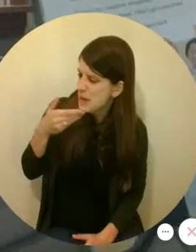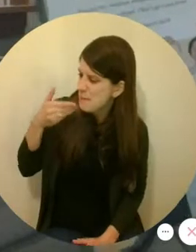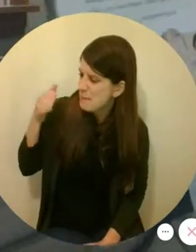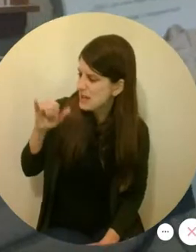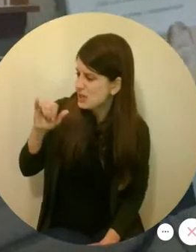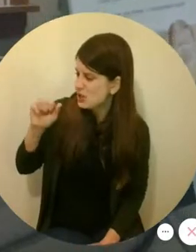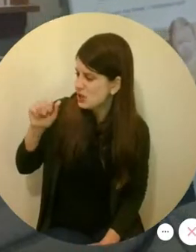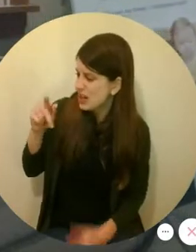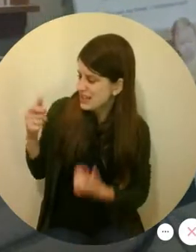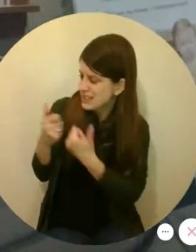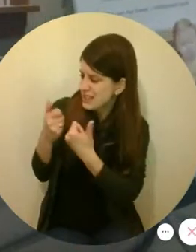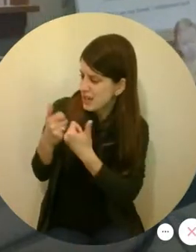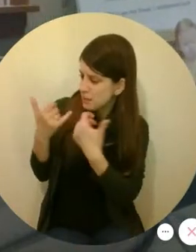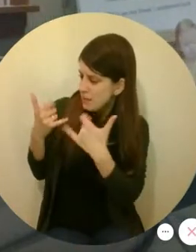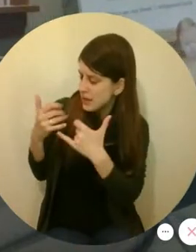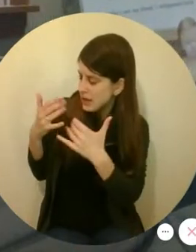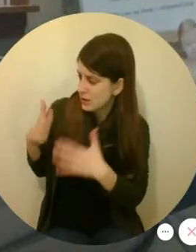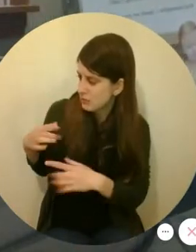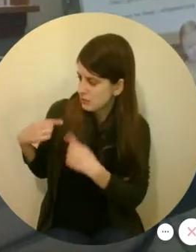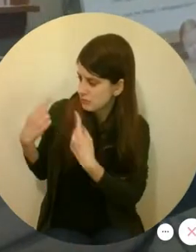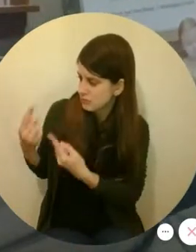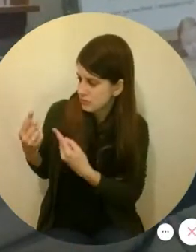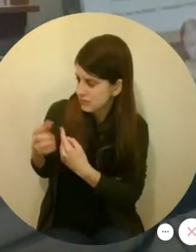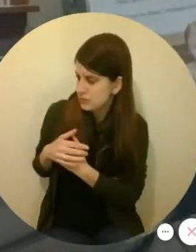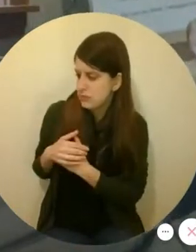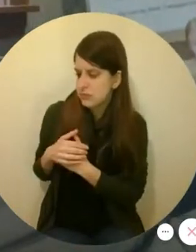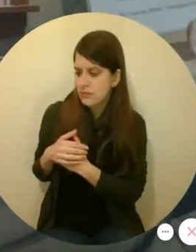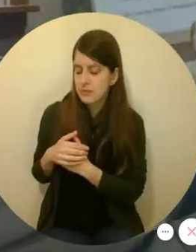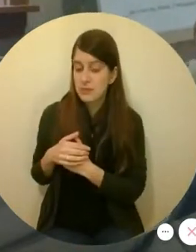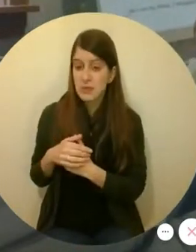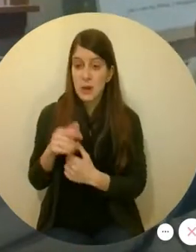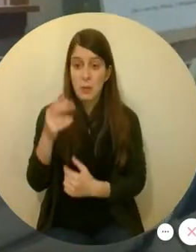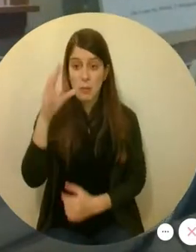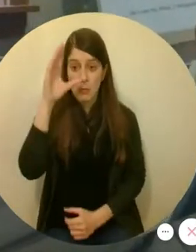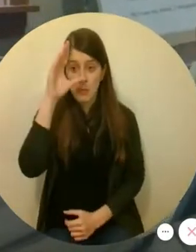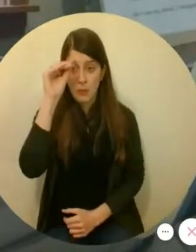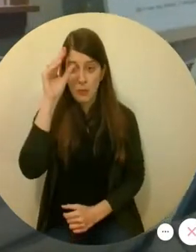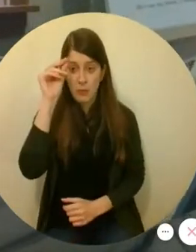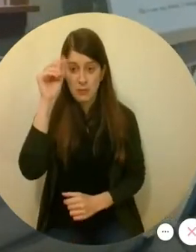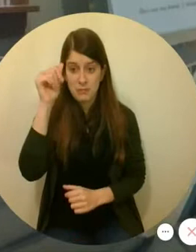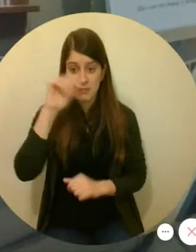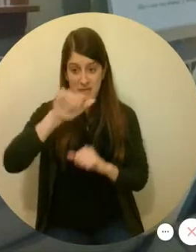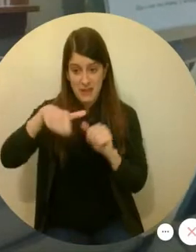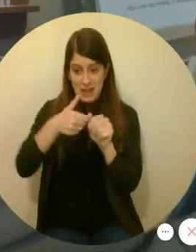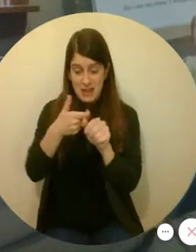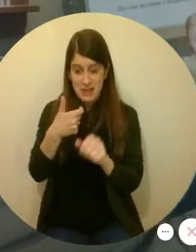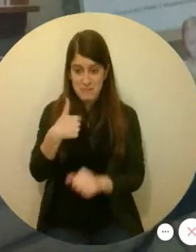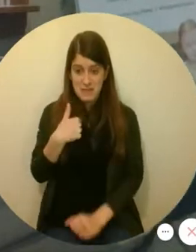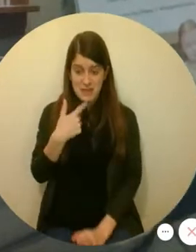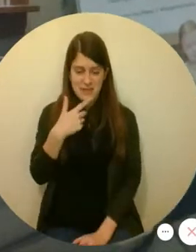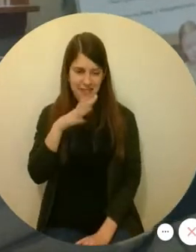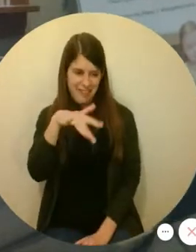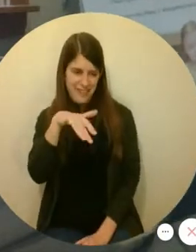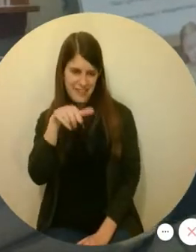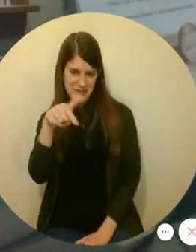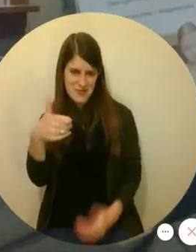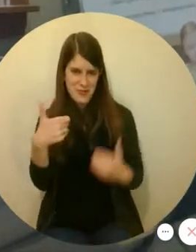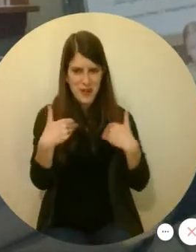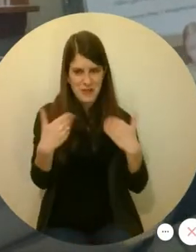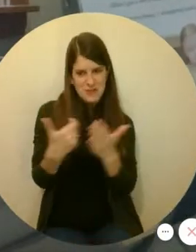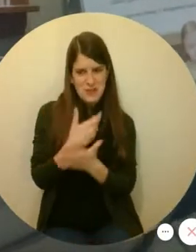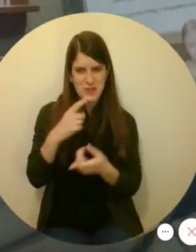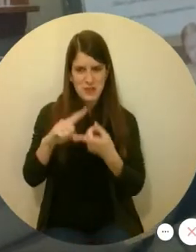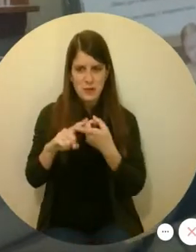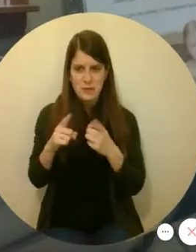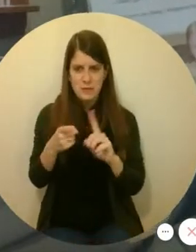Behind me, Andrew whispered, "Chloe's got a new friend. Chloe's got a new friend.